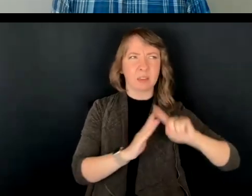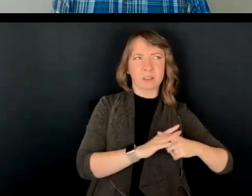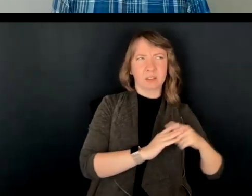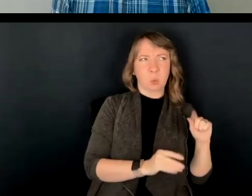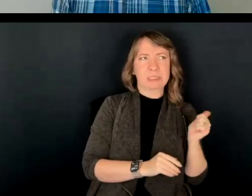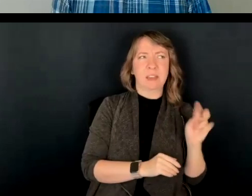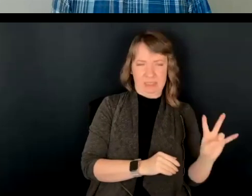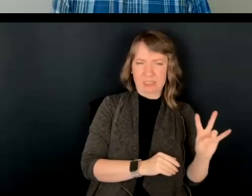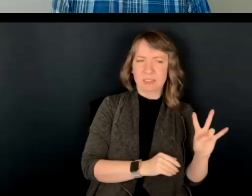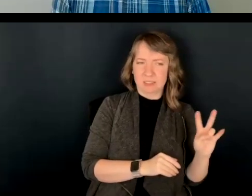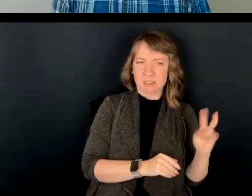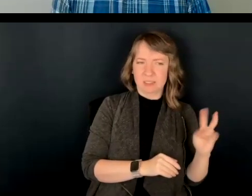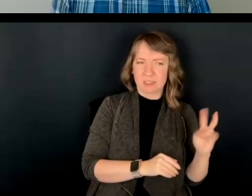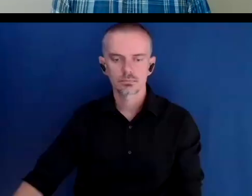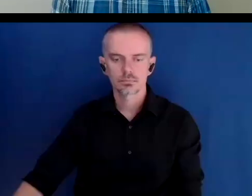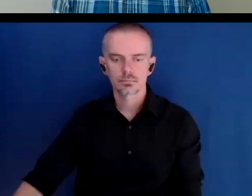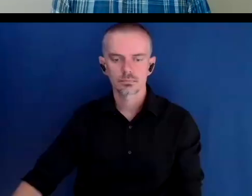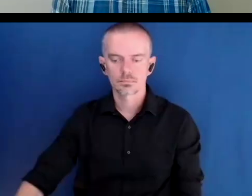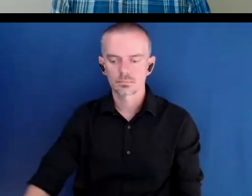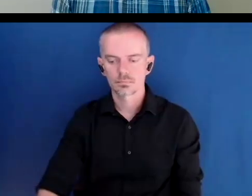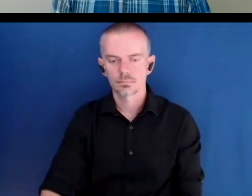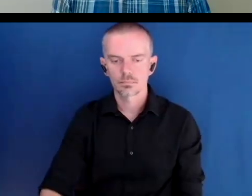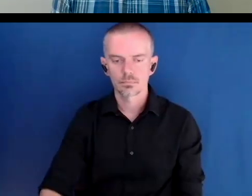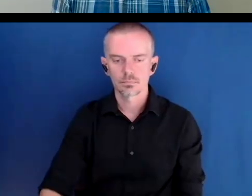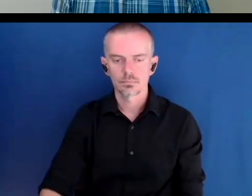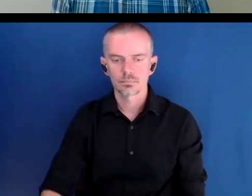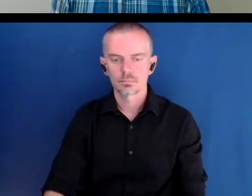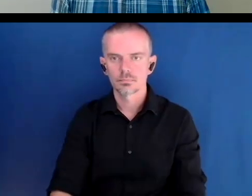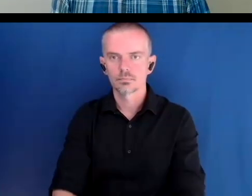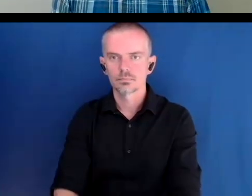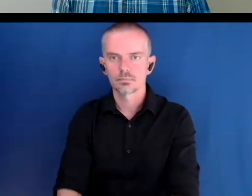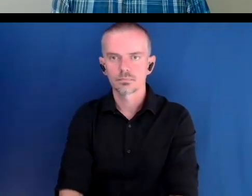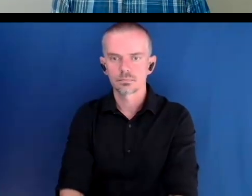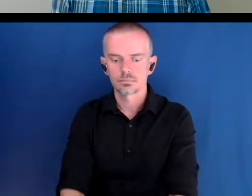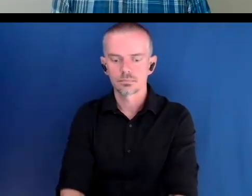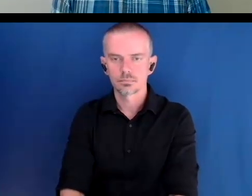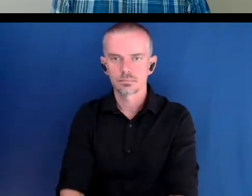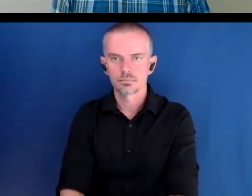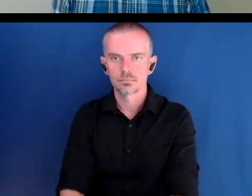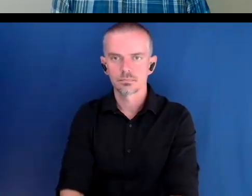so that it was ready to go in 2018. So at least a year of agreement prep.